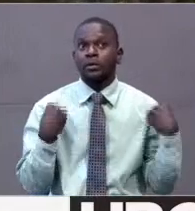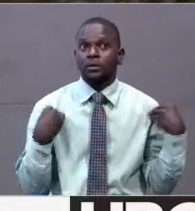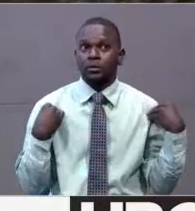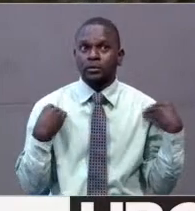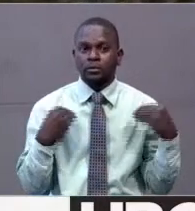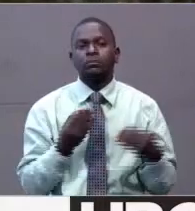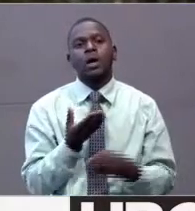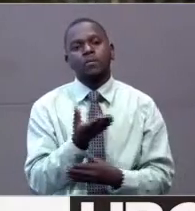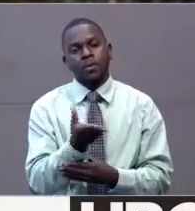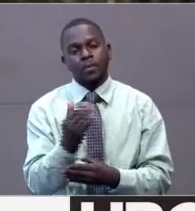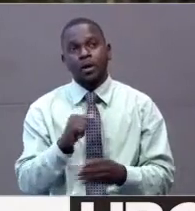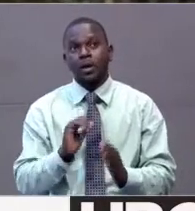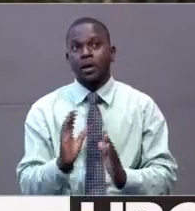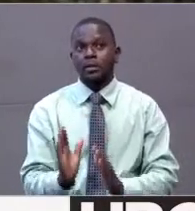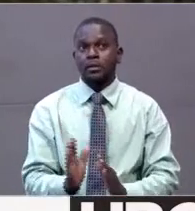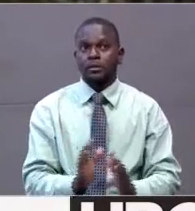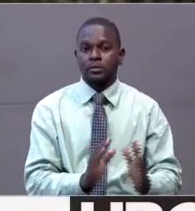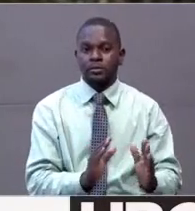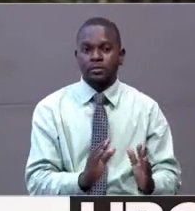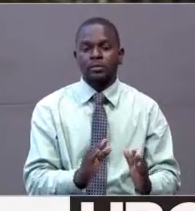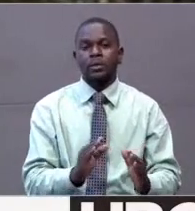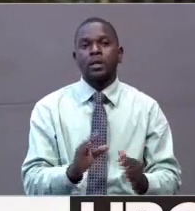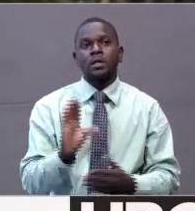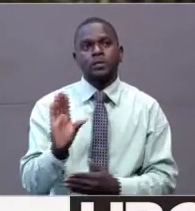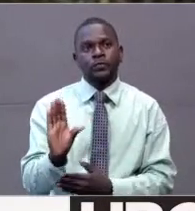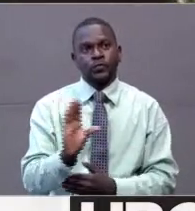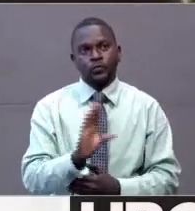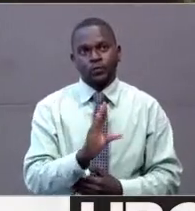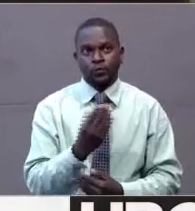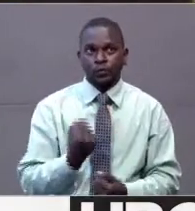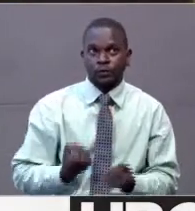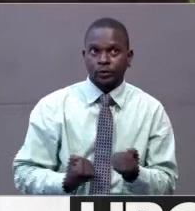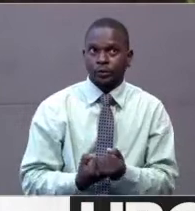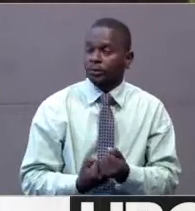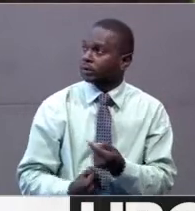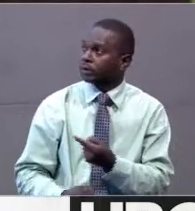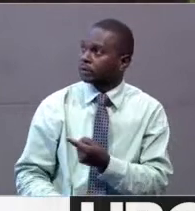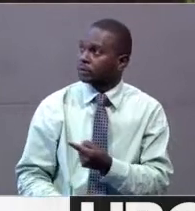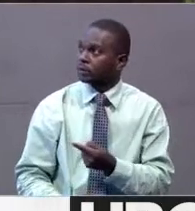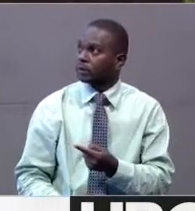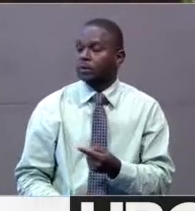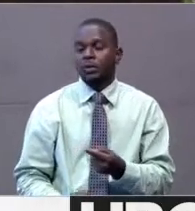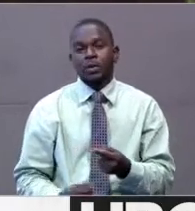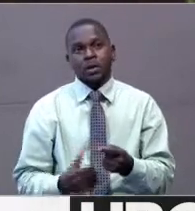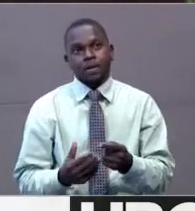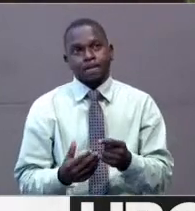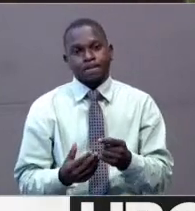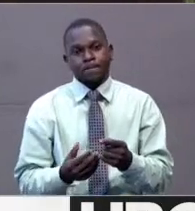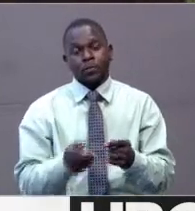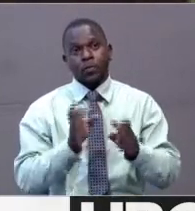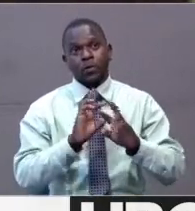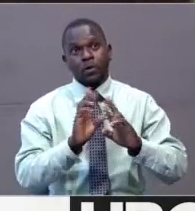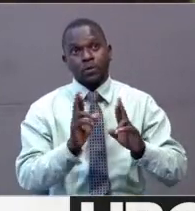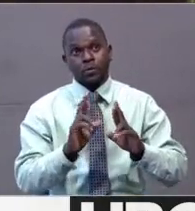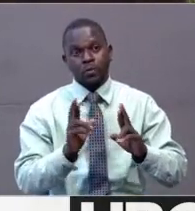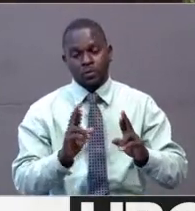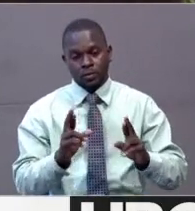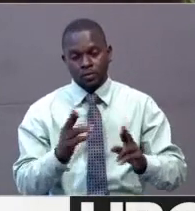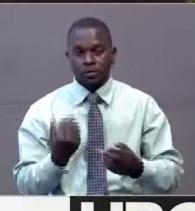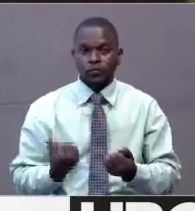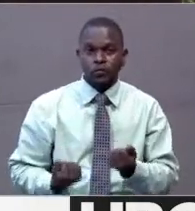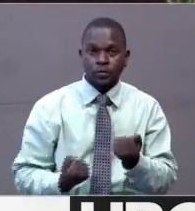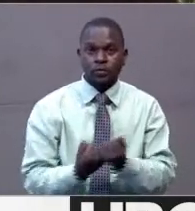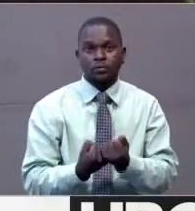disciplines that are organized will be financially supported. We have come out committedly to